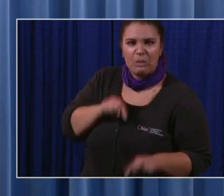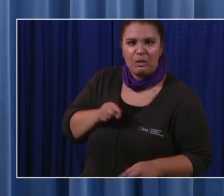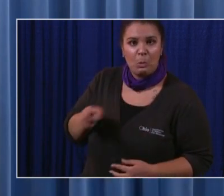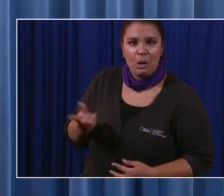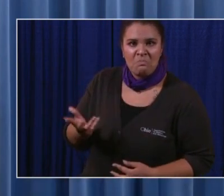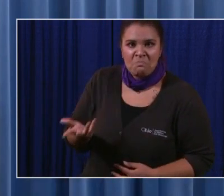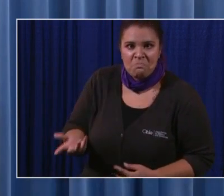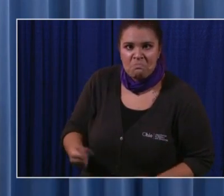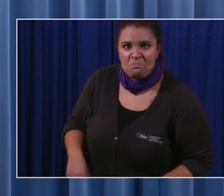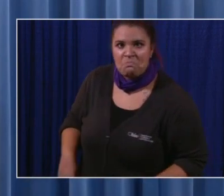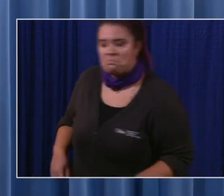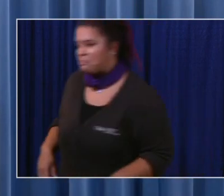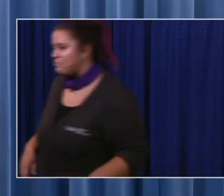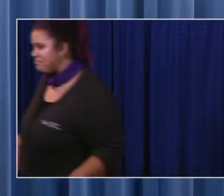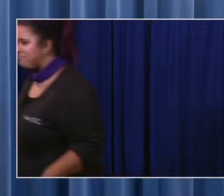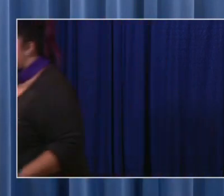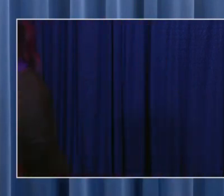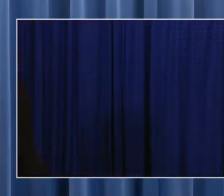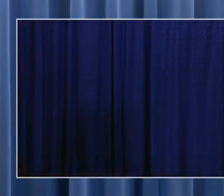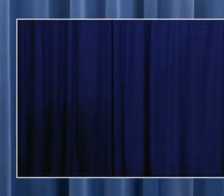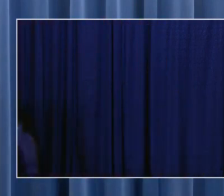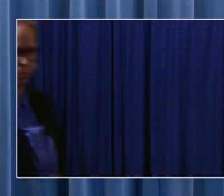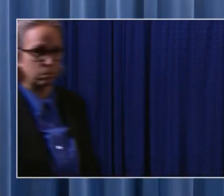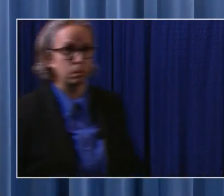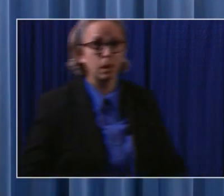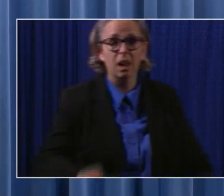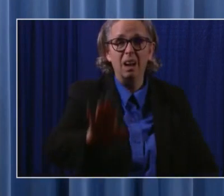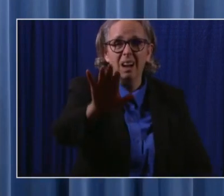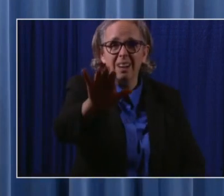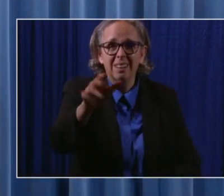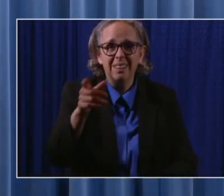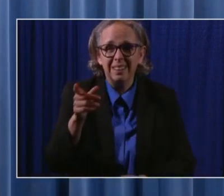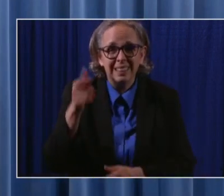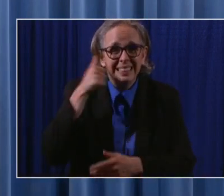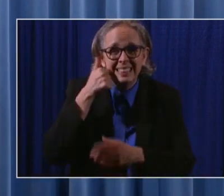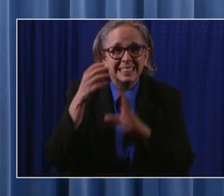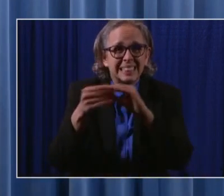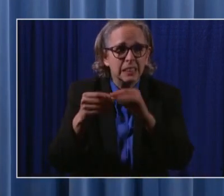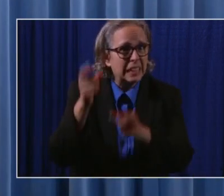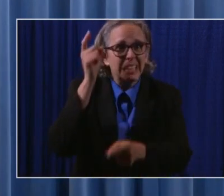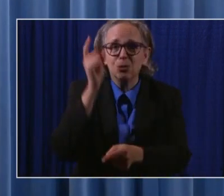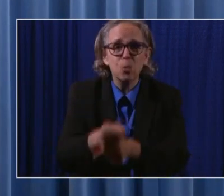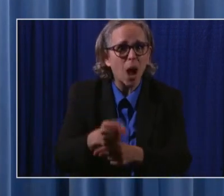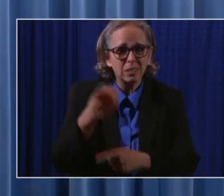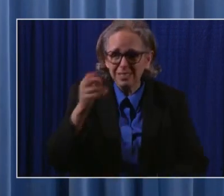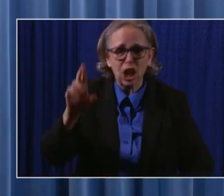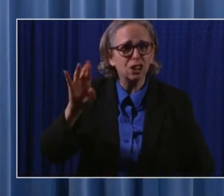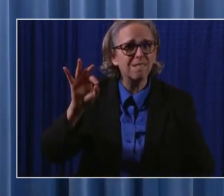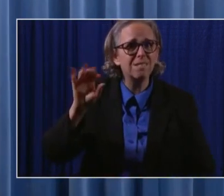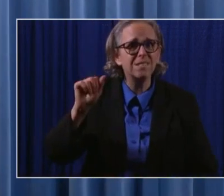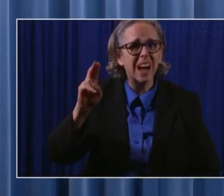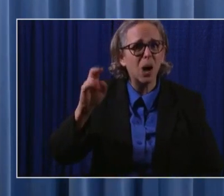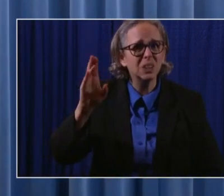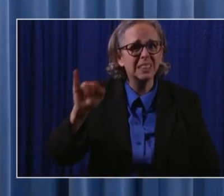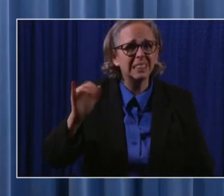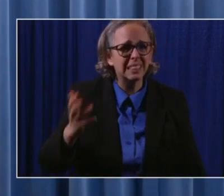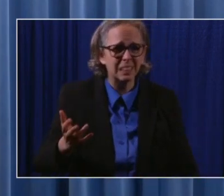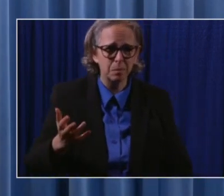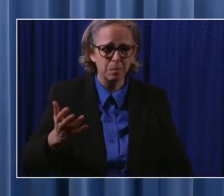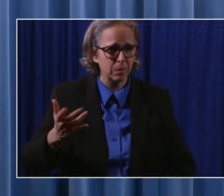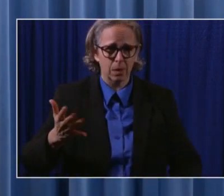Correct. I don't think there's any doubt about it. The spotlight should be on the Midwest today. I had the opportunity to talk to the governor